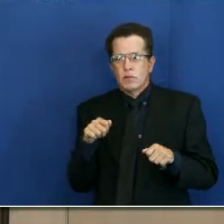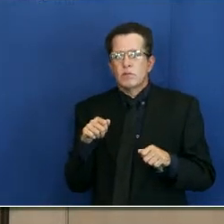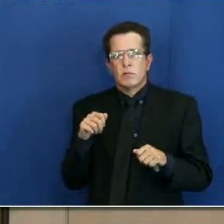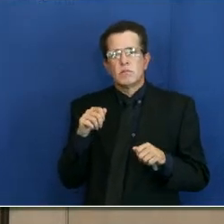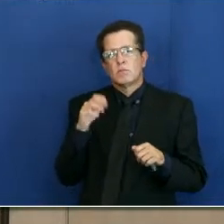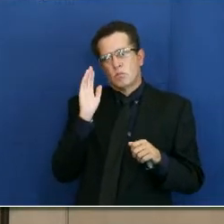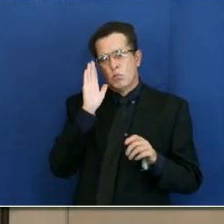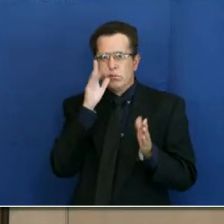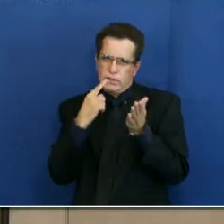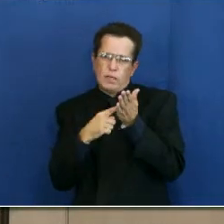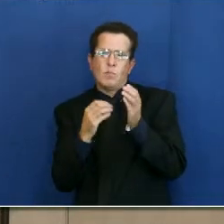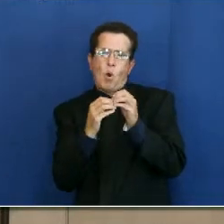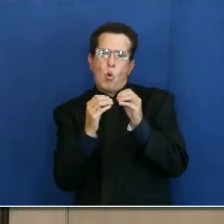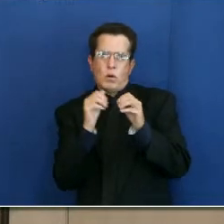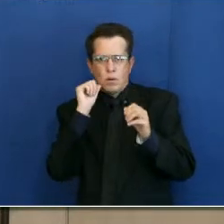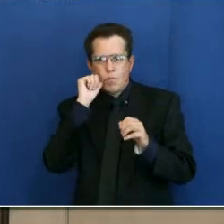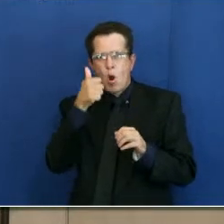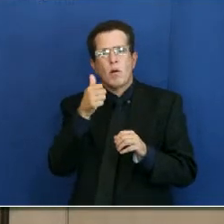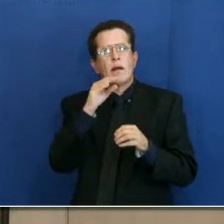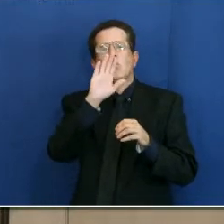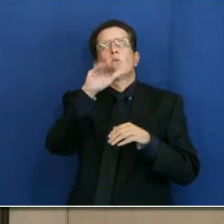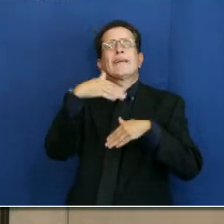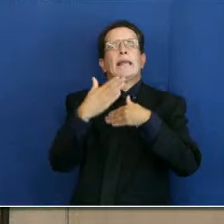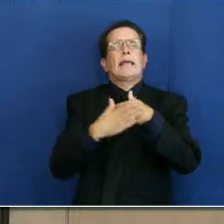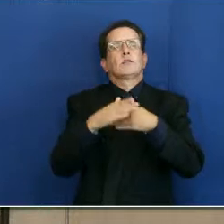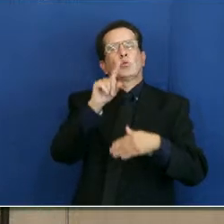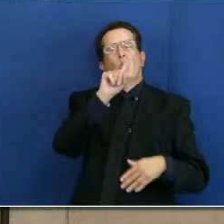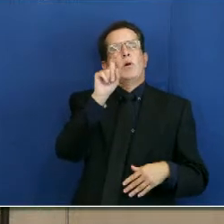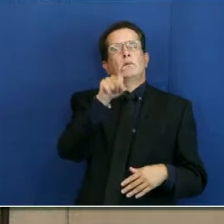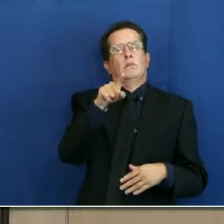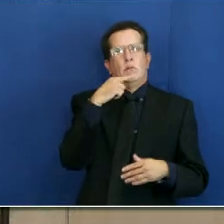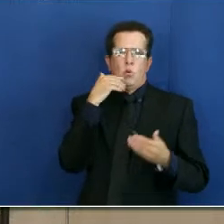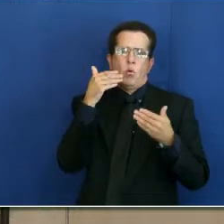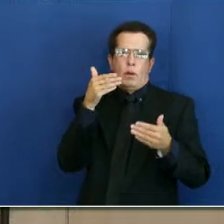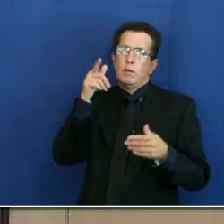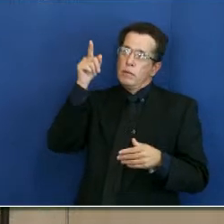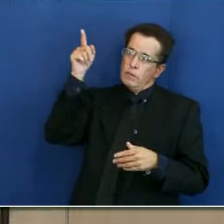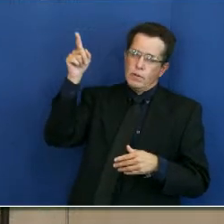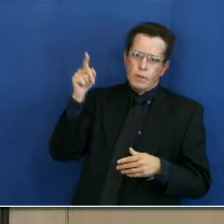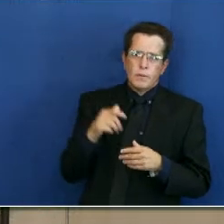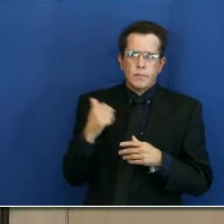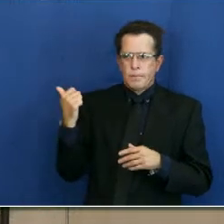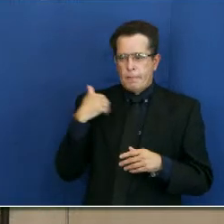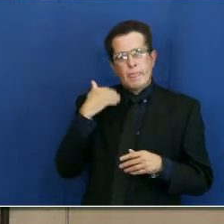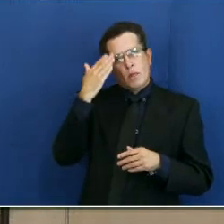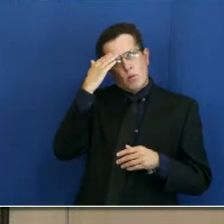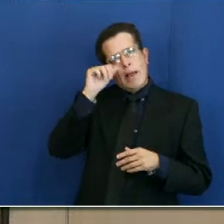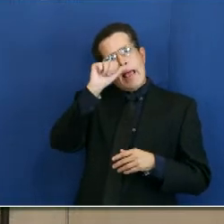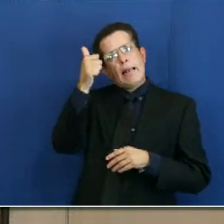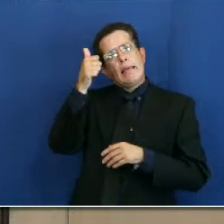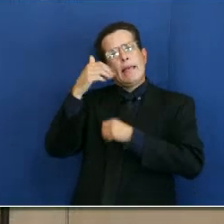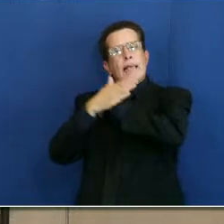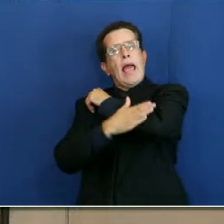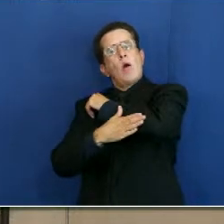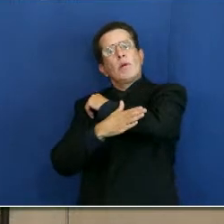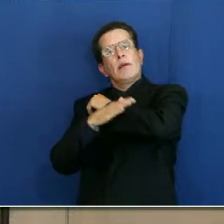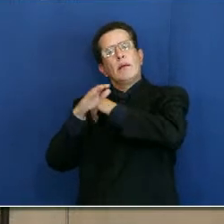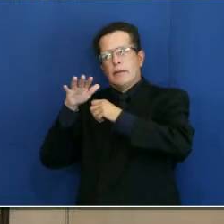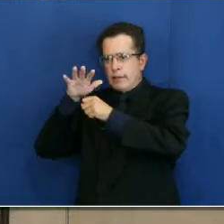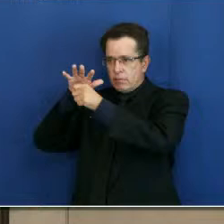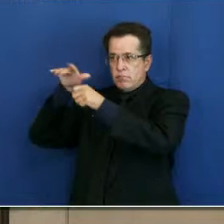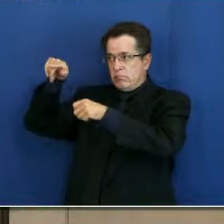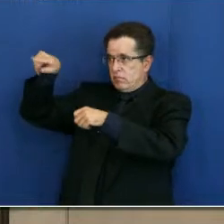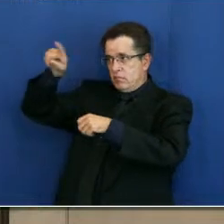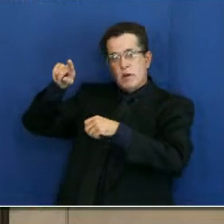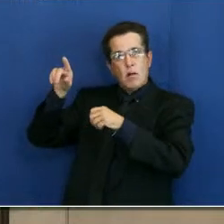off track. Thank you. And what's your next question? Do we know about other counties that have come off the watch list? Are they in